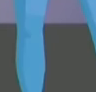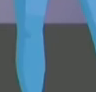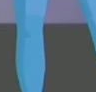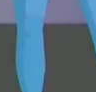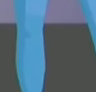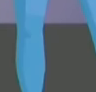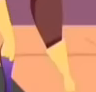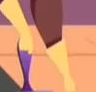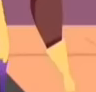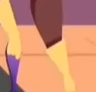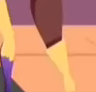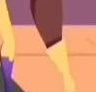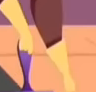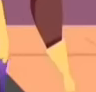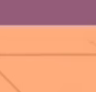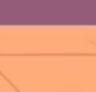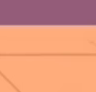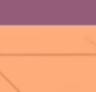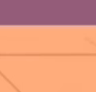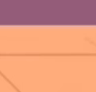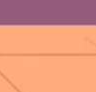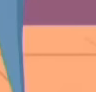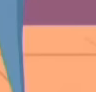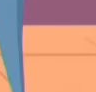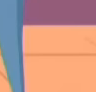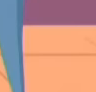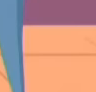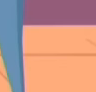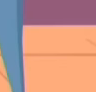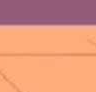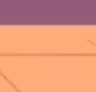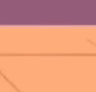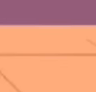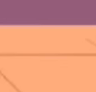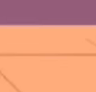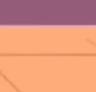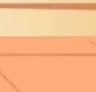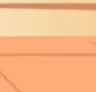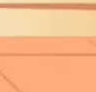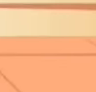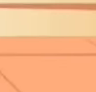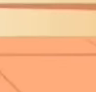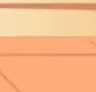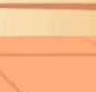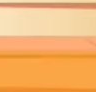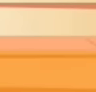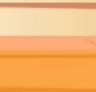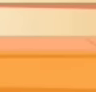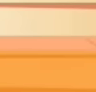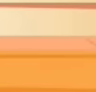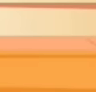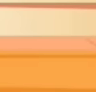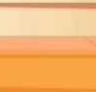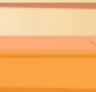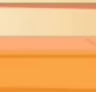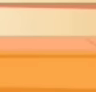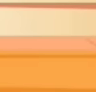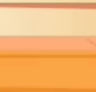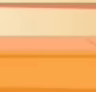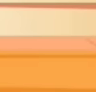just doing some repair or rental work around the house. FYP, the Paint Center, and Tile King can help. Stop by or call